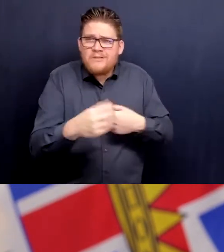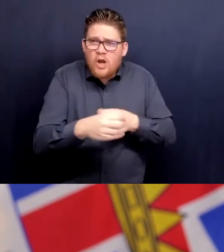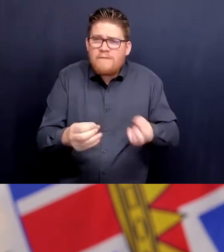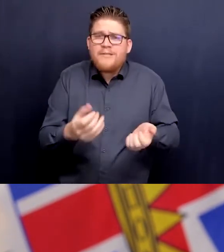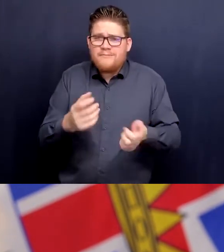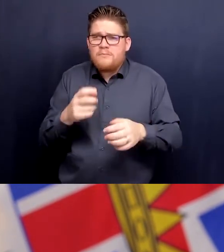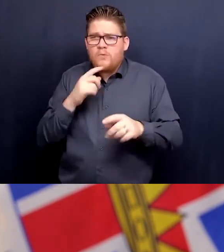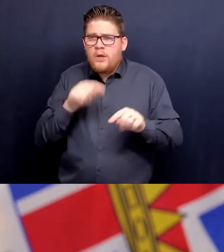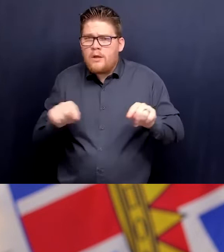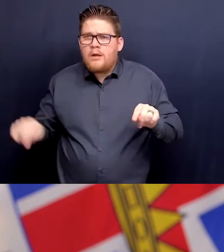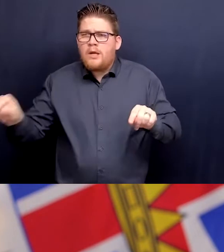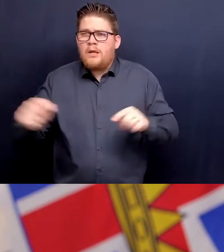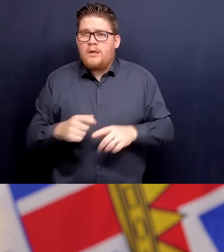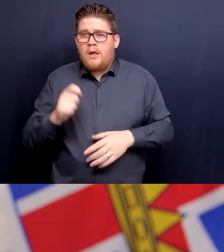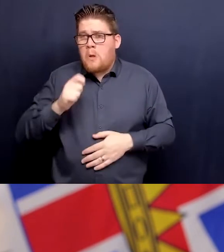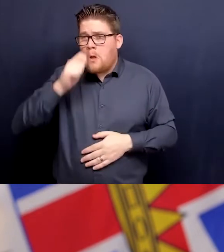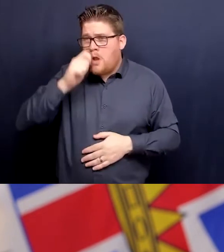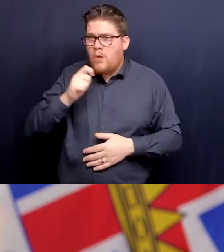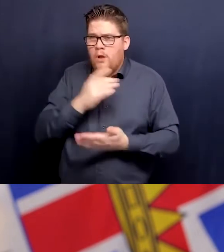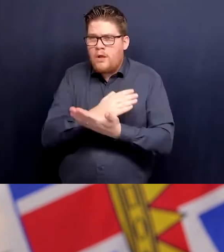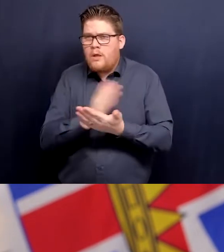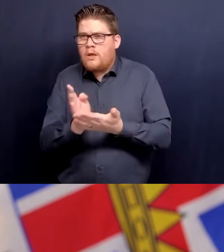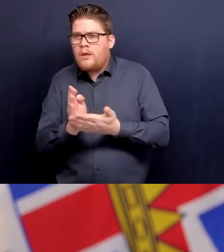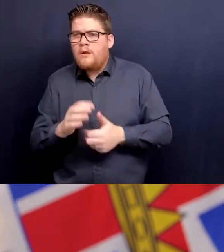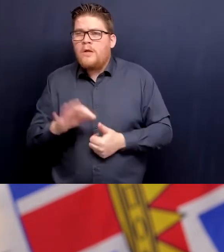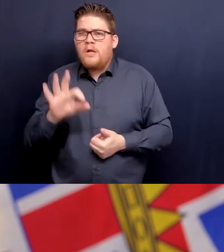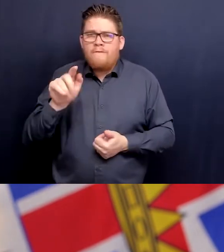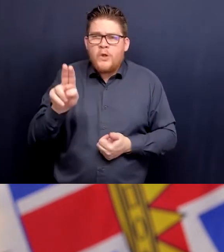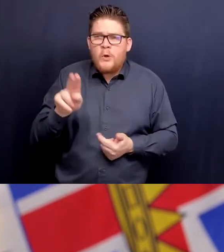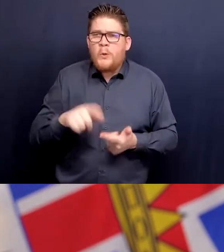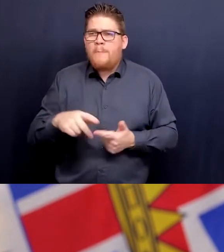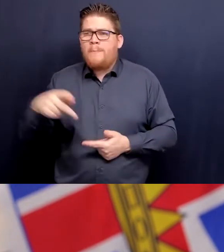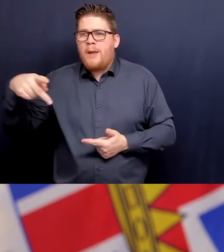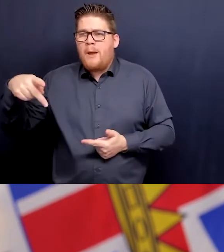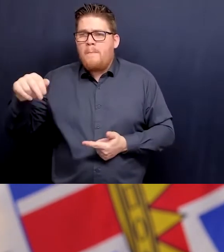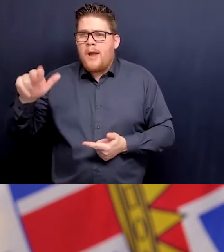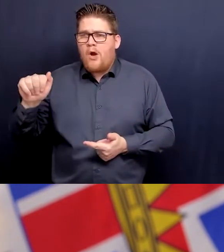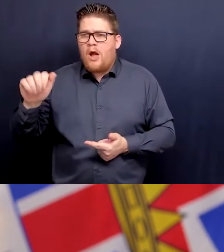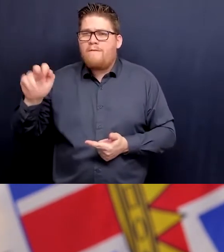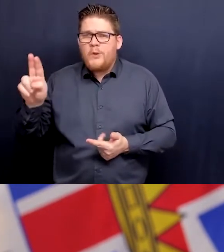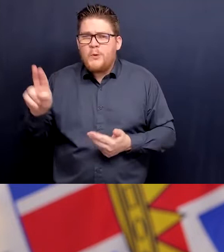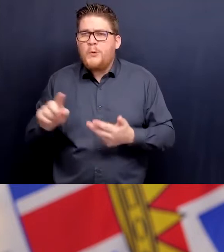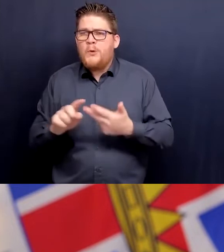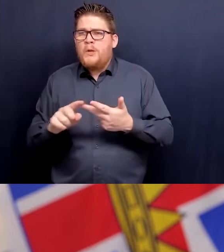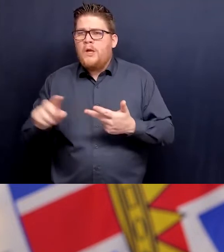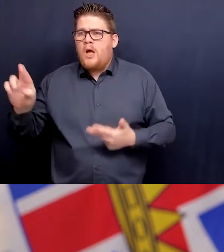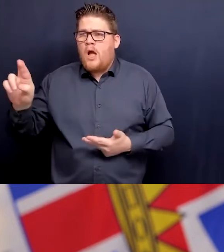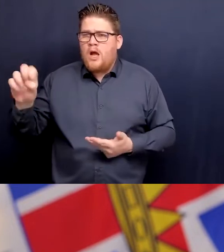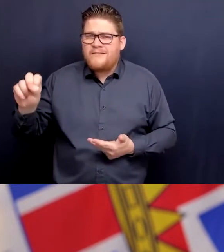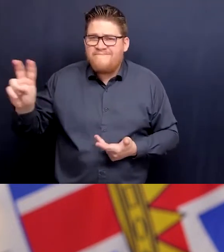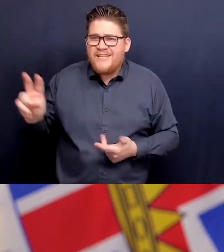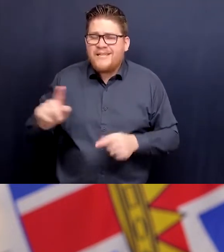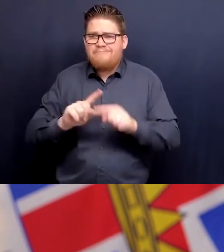for influenza and parainfluenza and RSV and COVID. So those are the things that we have in place for other